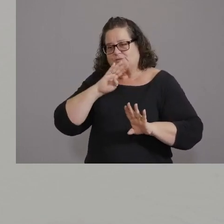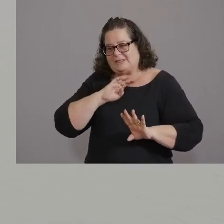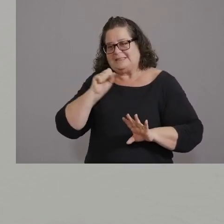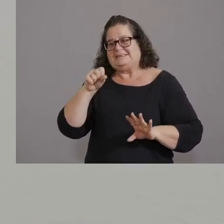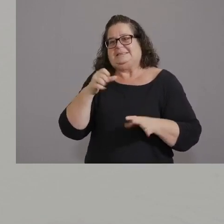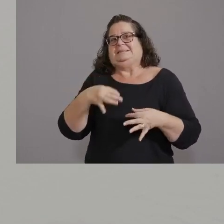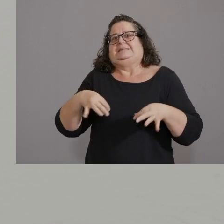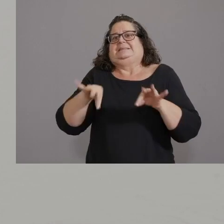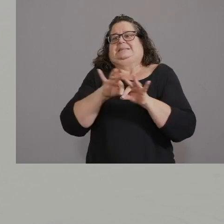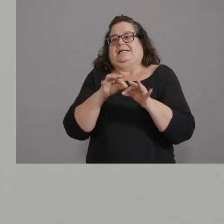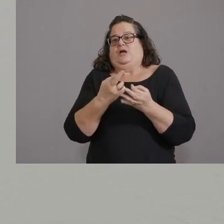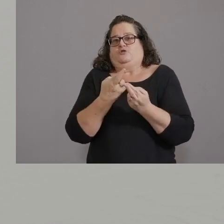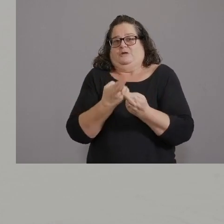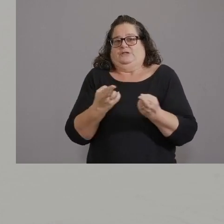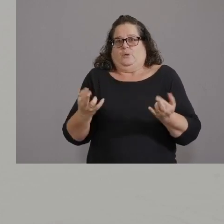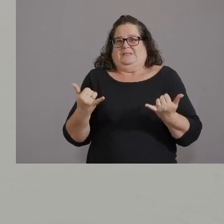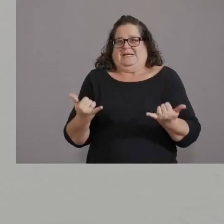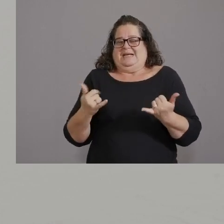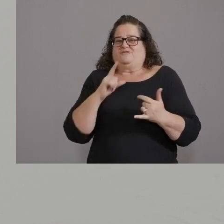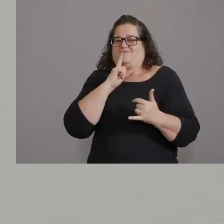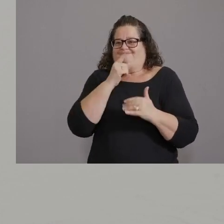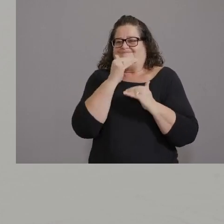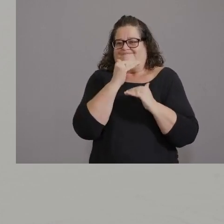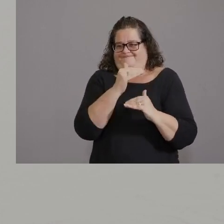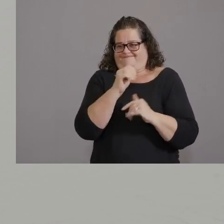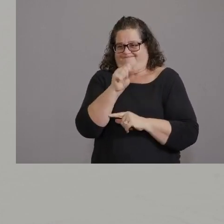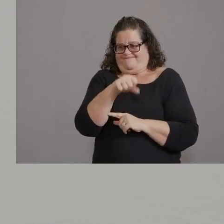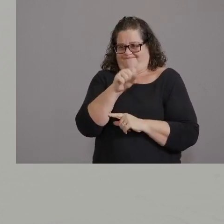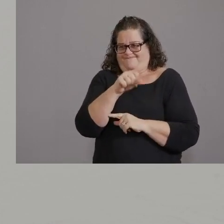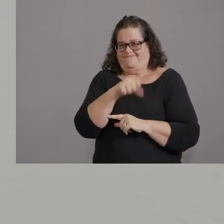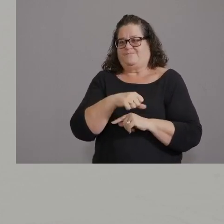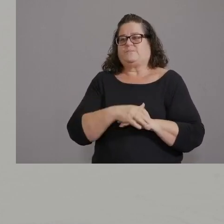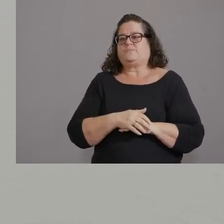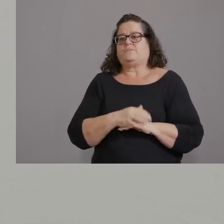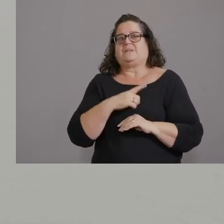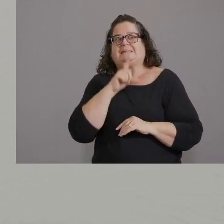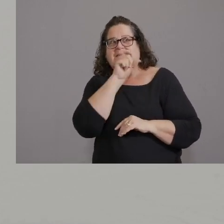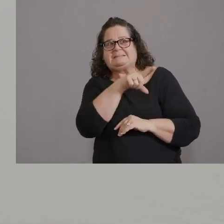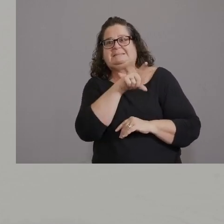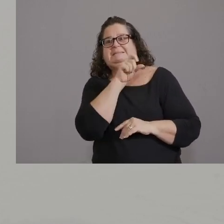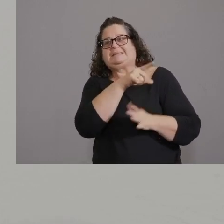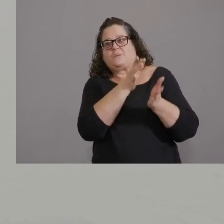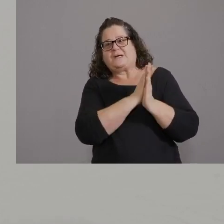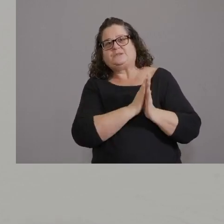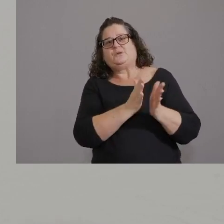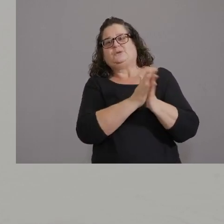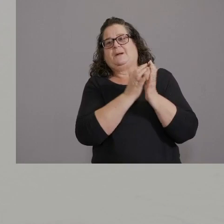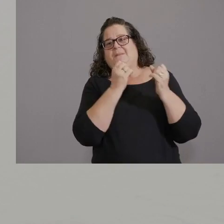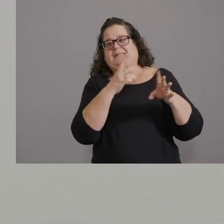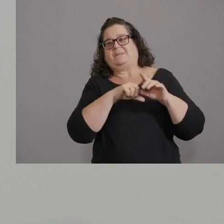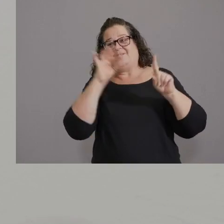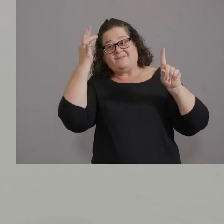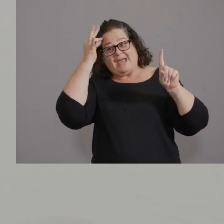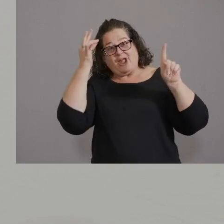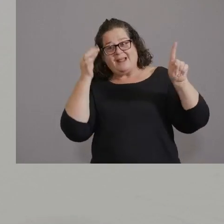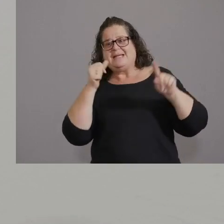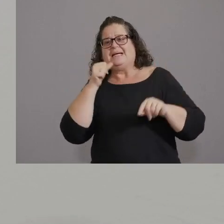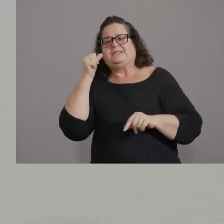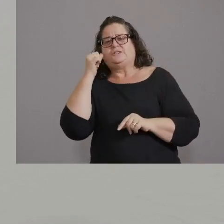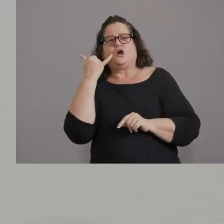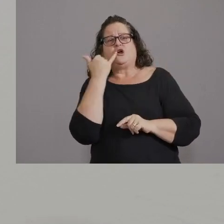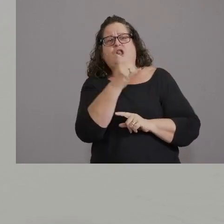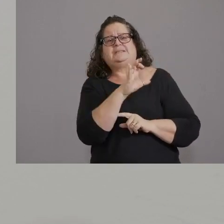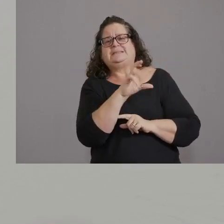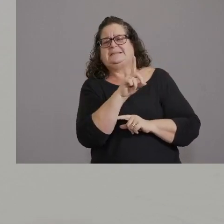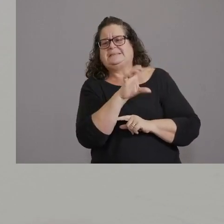limited. We have been putting in multiple requests to our federal partners. I was on the phone with CDC yesterday saying,